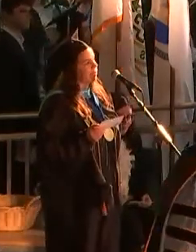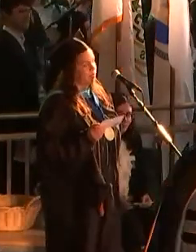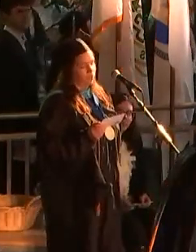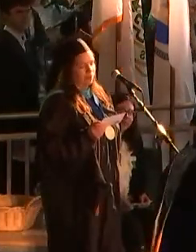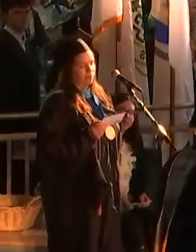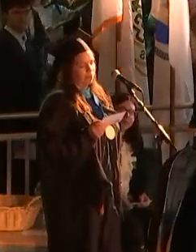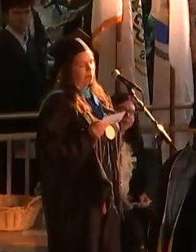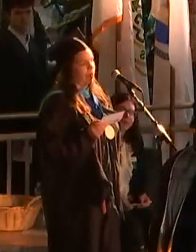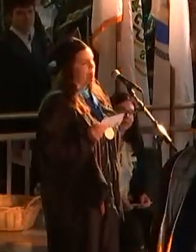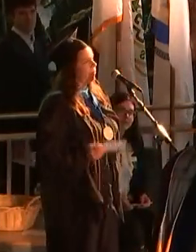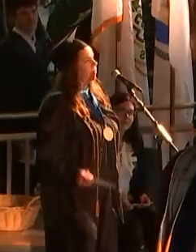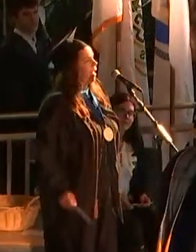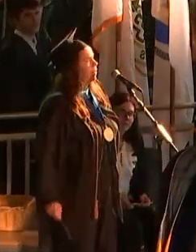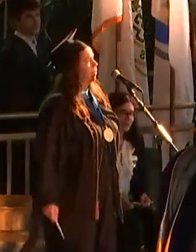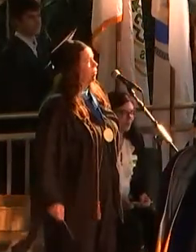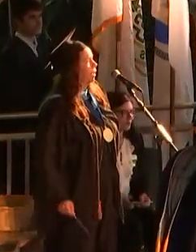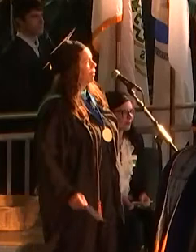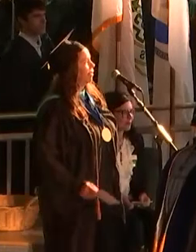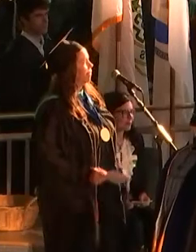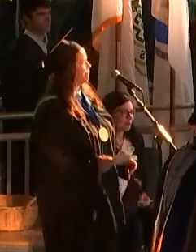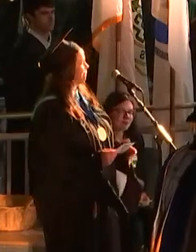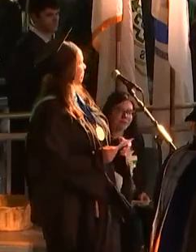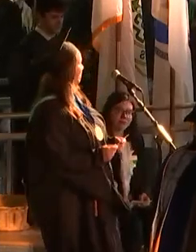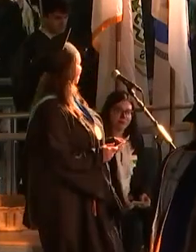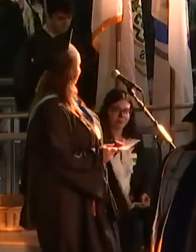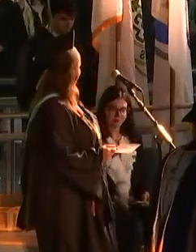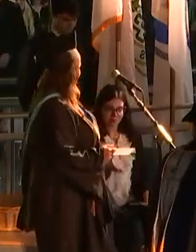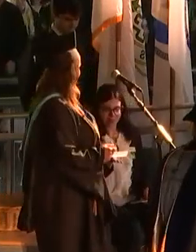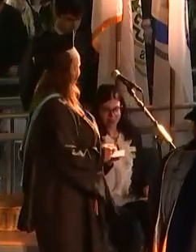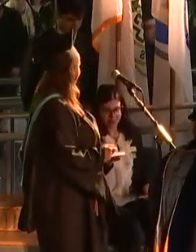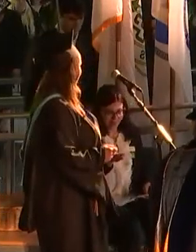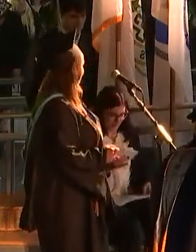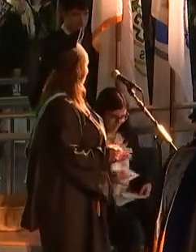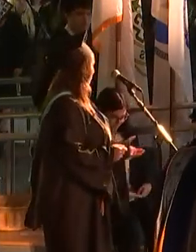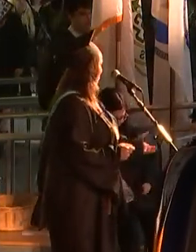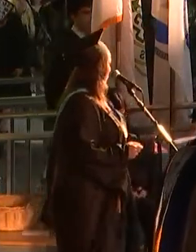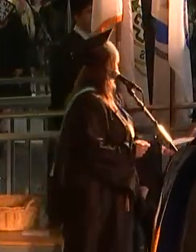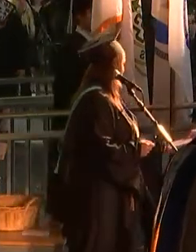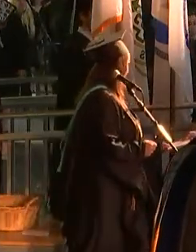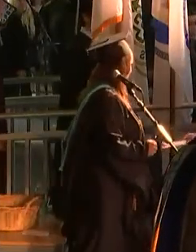Derek Norman Pereira, magna cum laude.